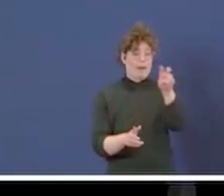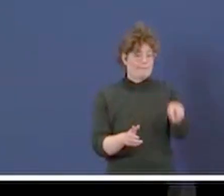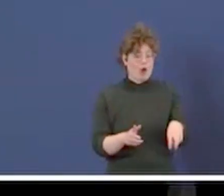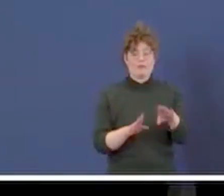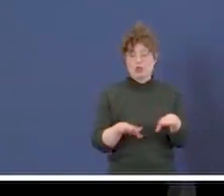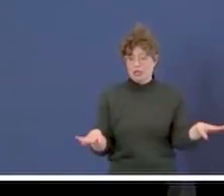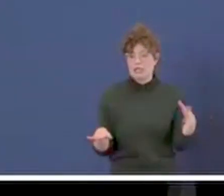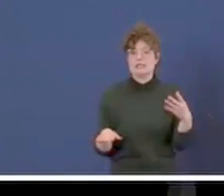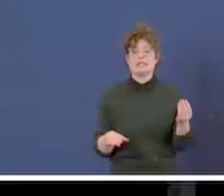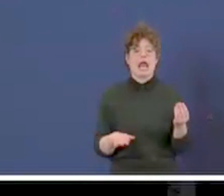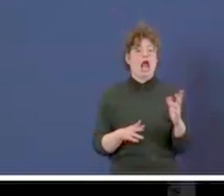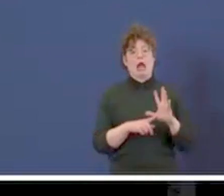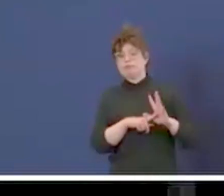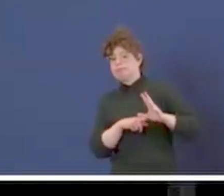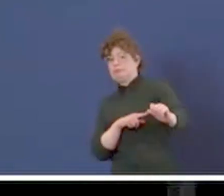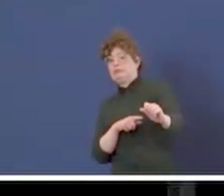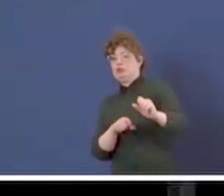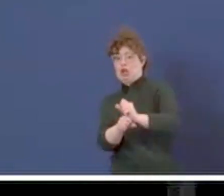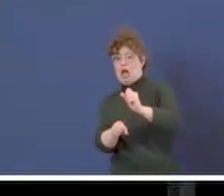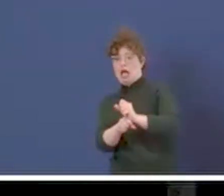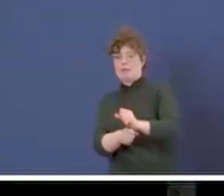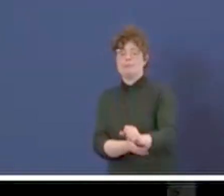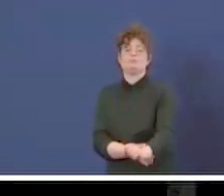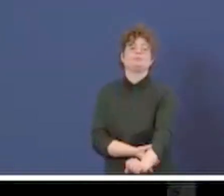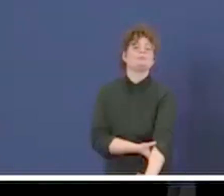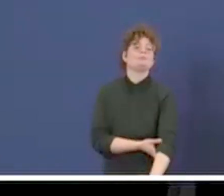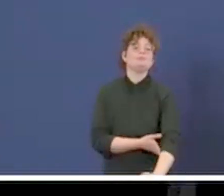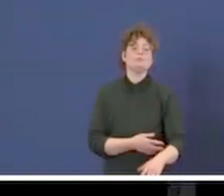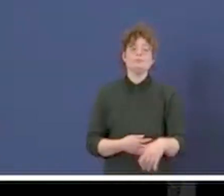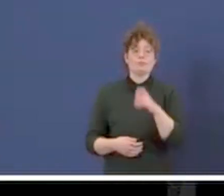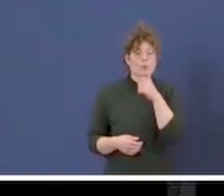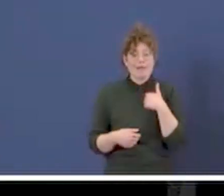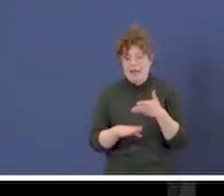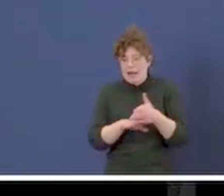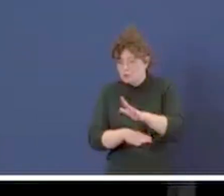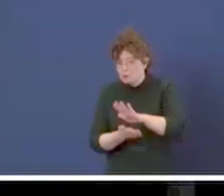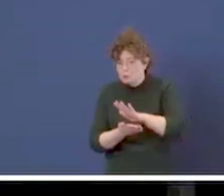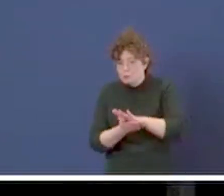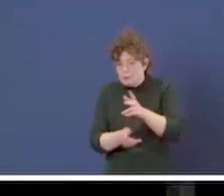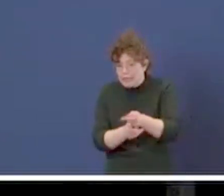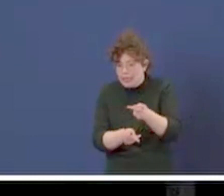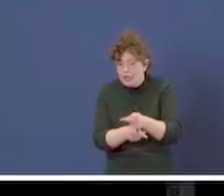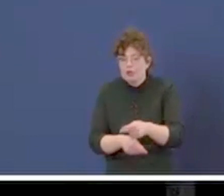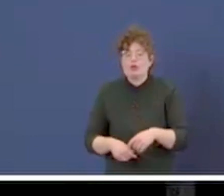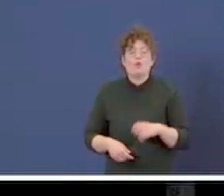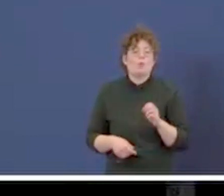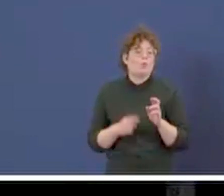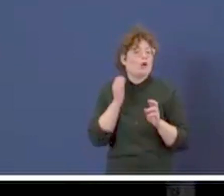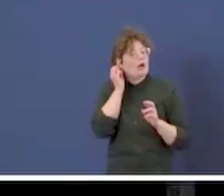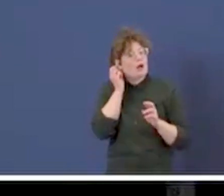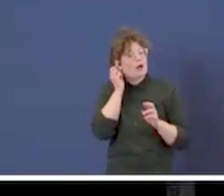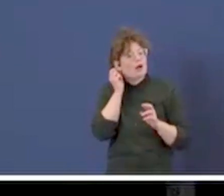their kiddos. They're racing off to a job. They don't have after school care,